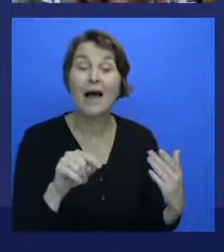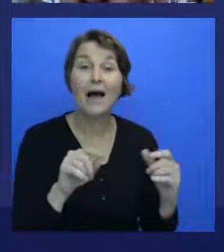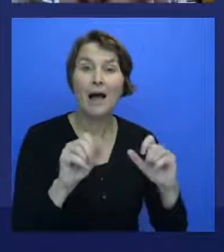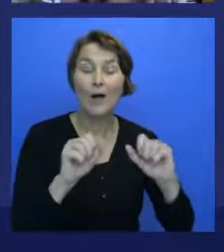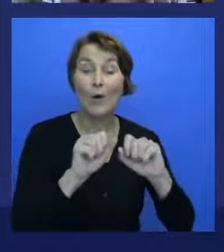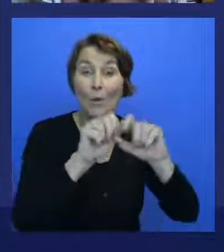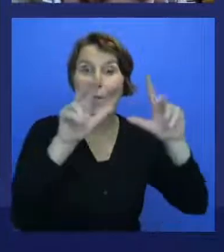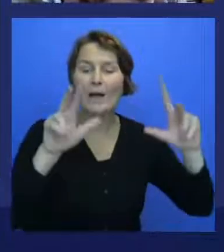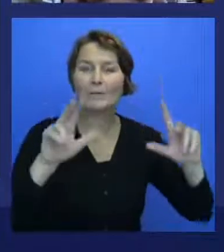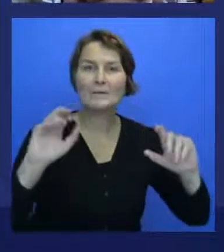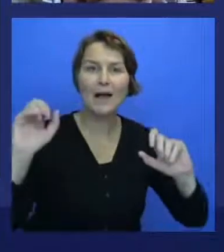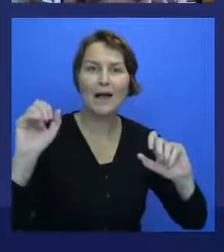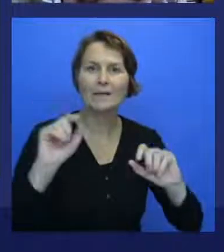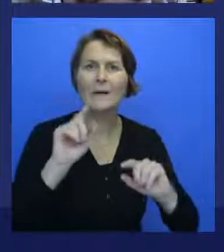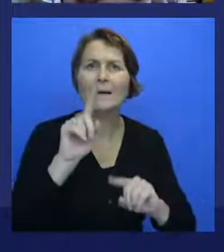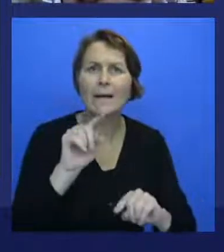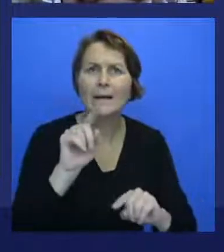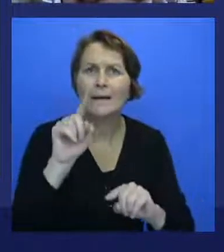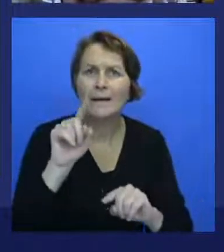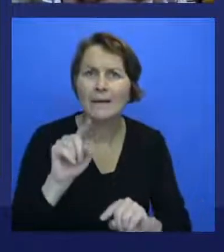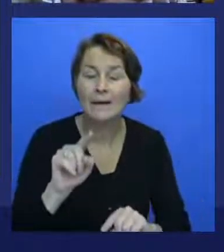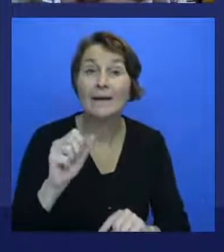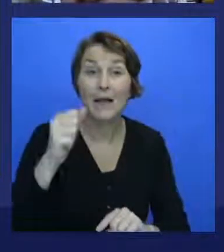it, then